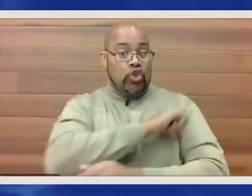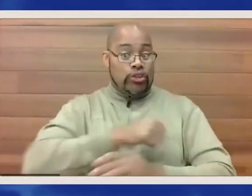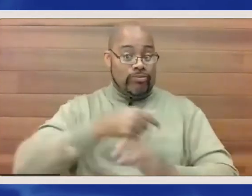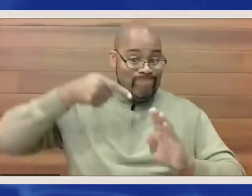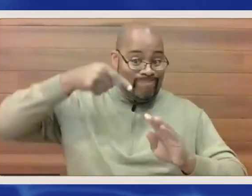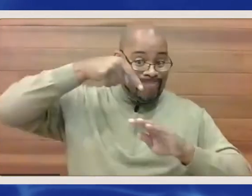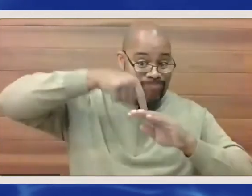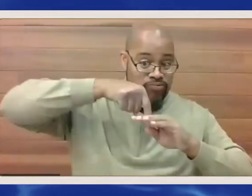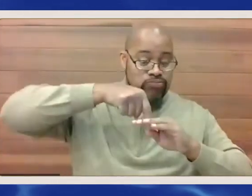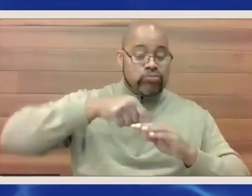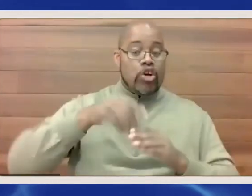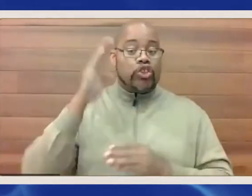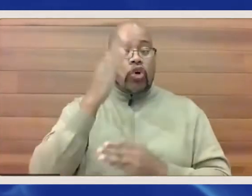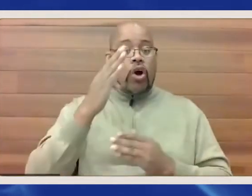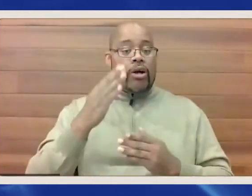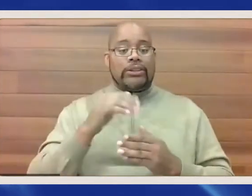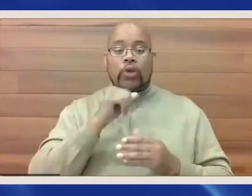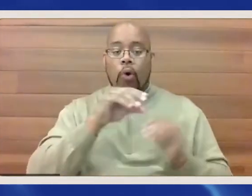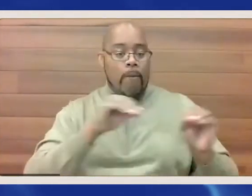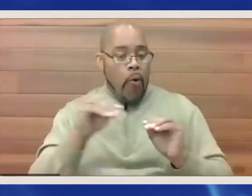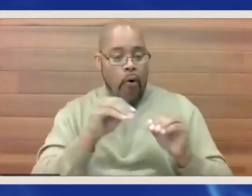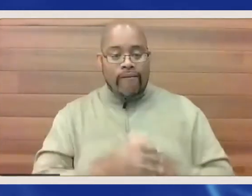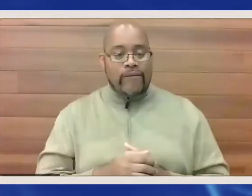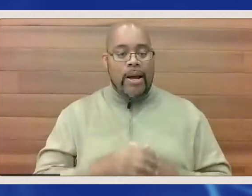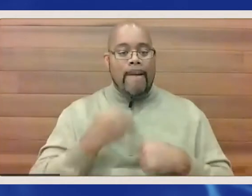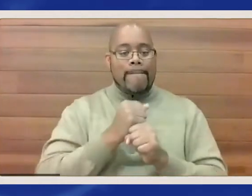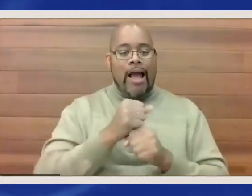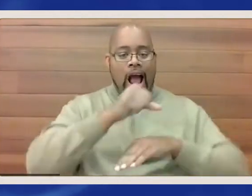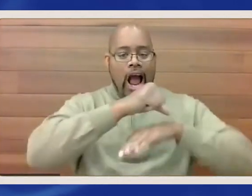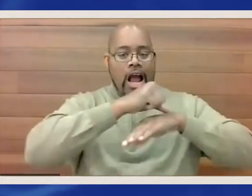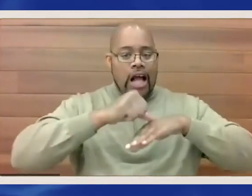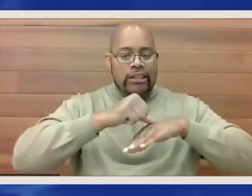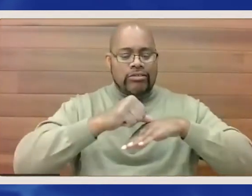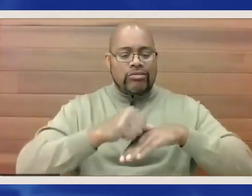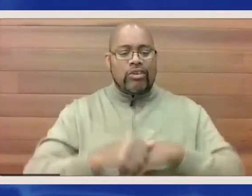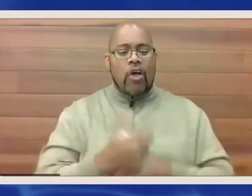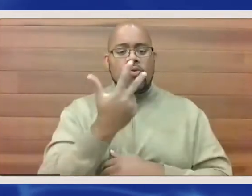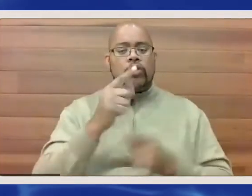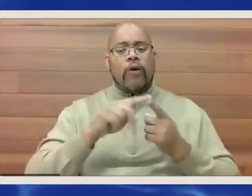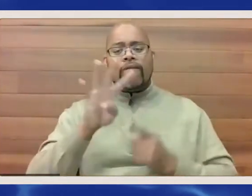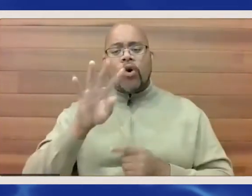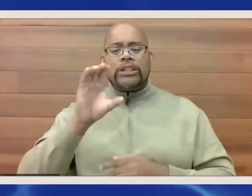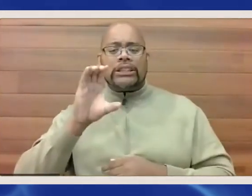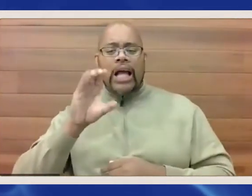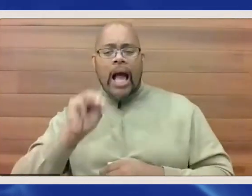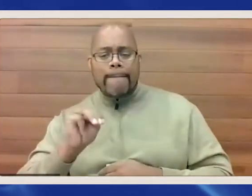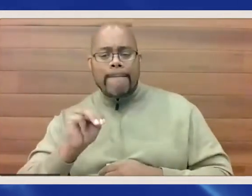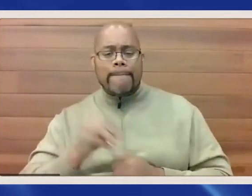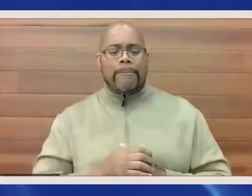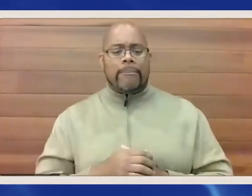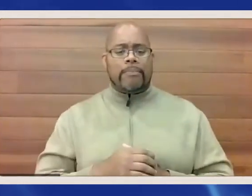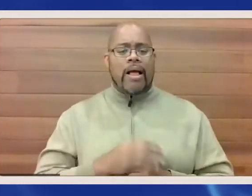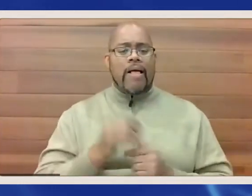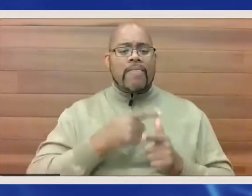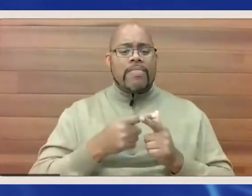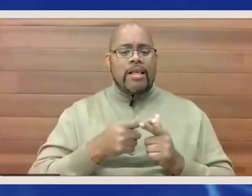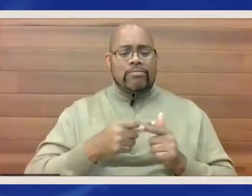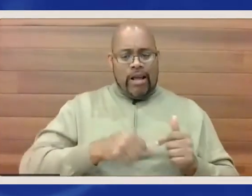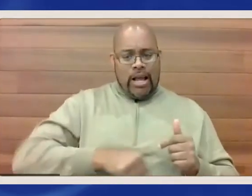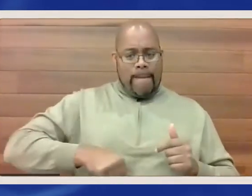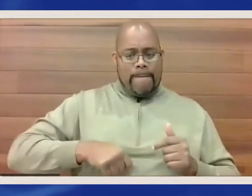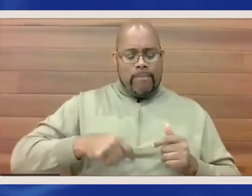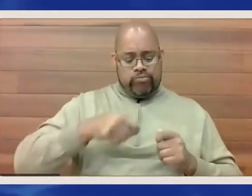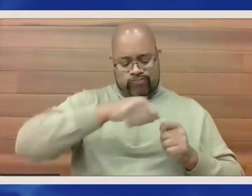sharks become immobile and they make an incision of 3 to 4 centimeters in the abdomen